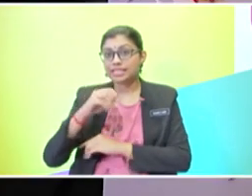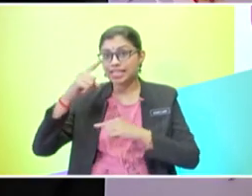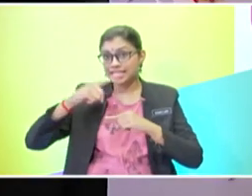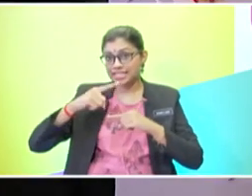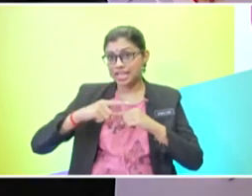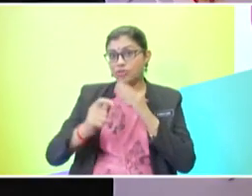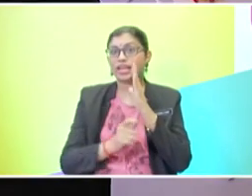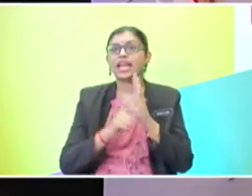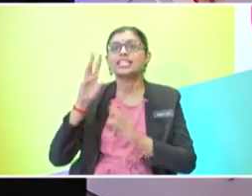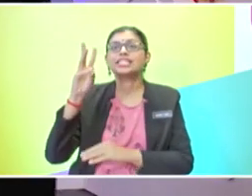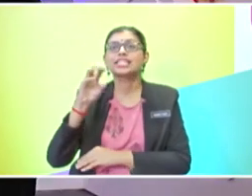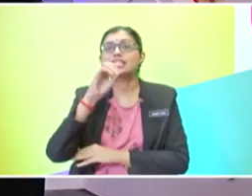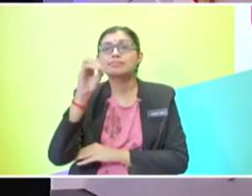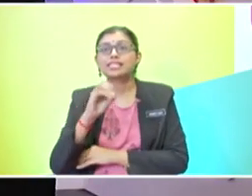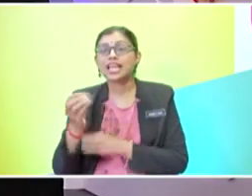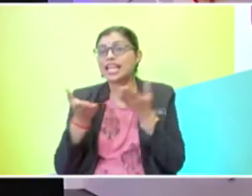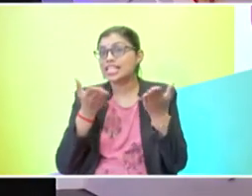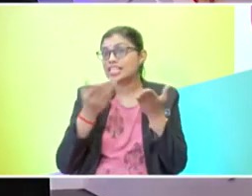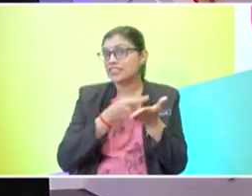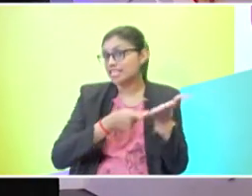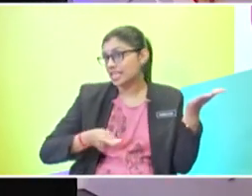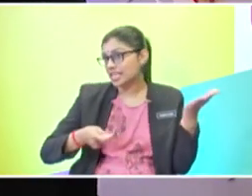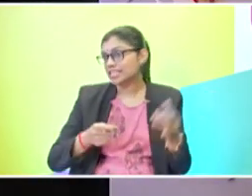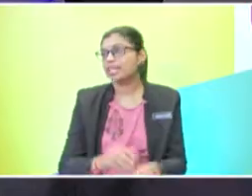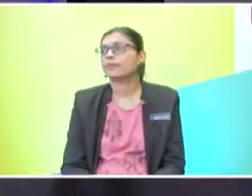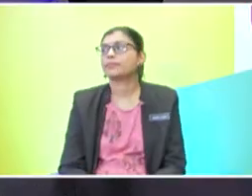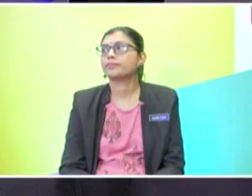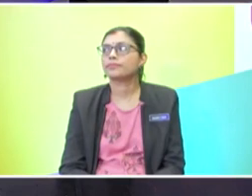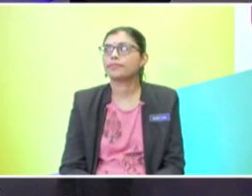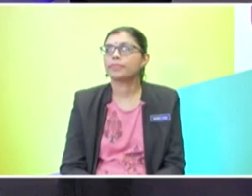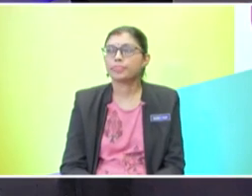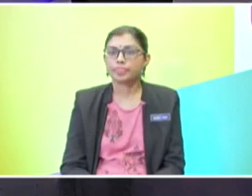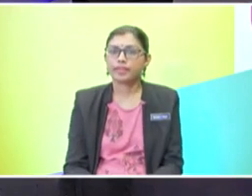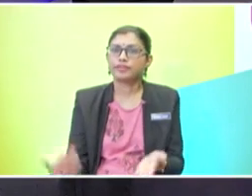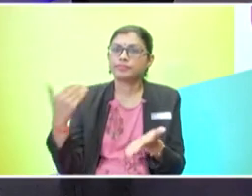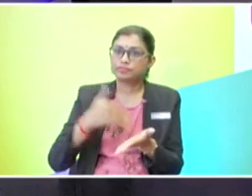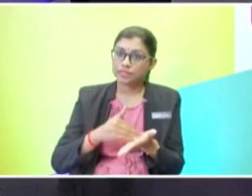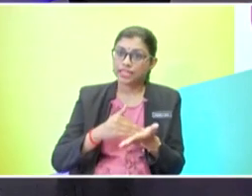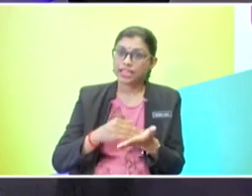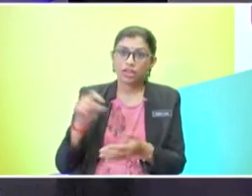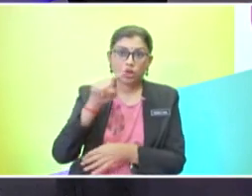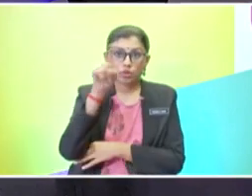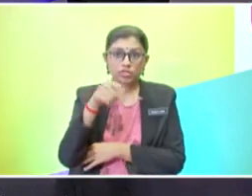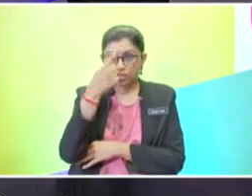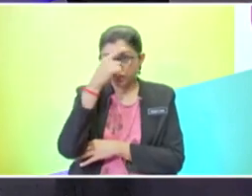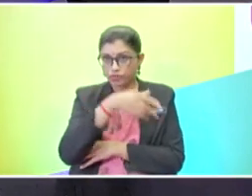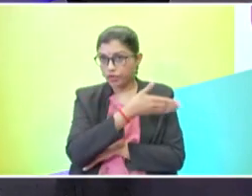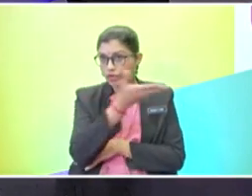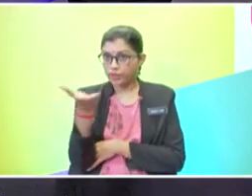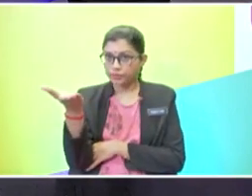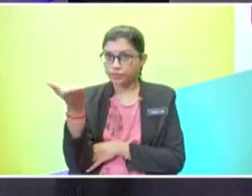Okay, next, time again to test our Sean. Okay, Sean, are you ready? Yes, I am. I also prepared a whiteboard. Okay, it's going to